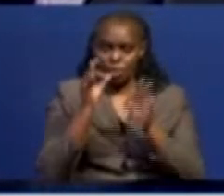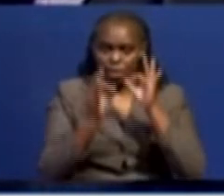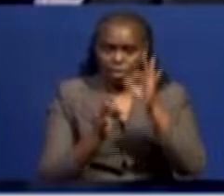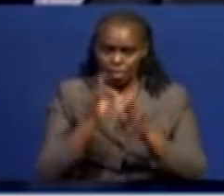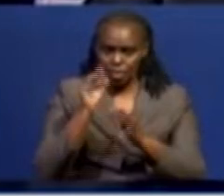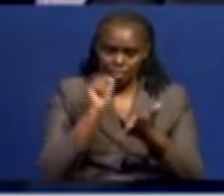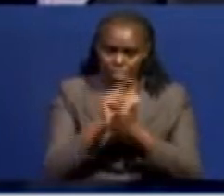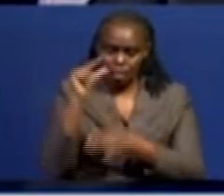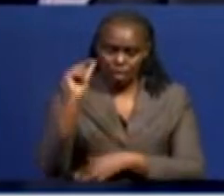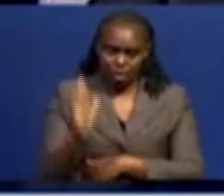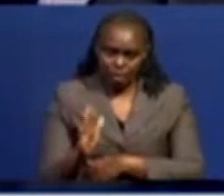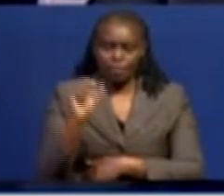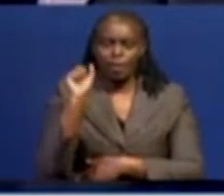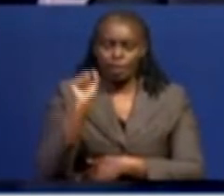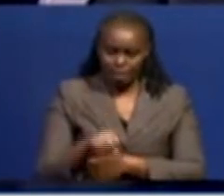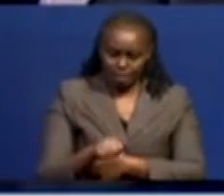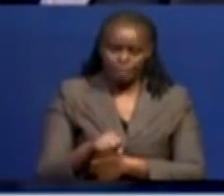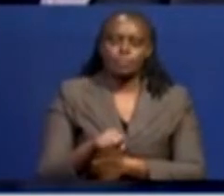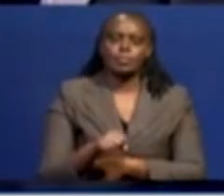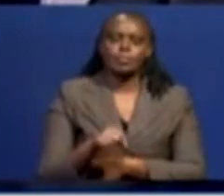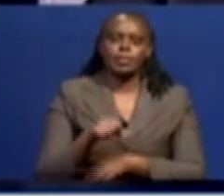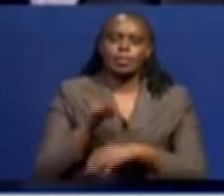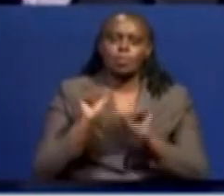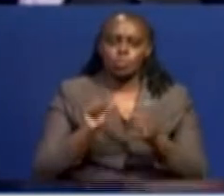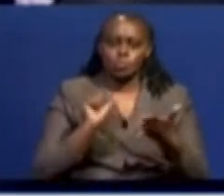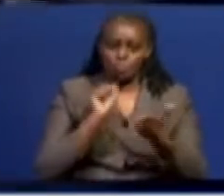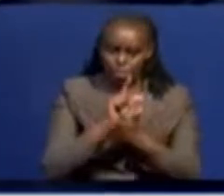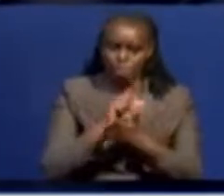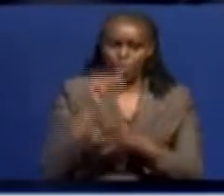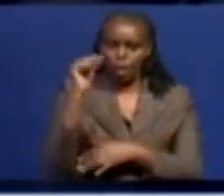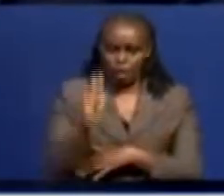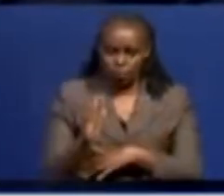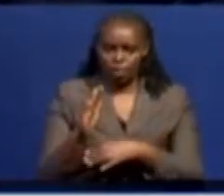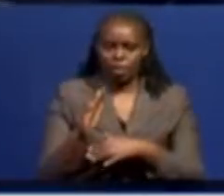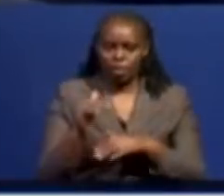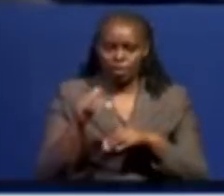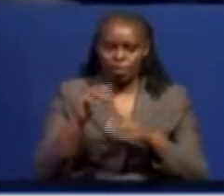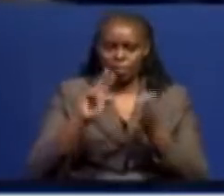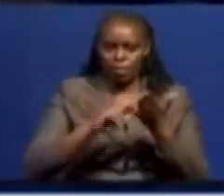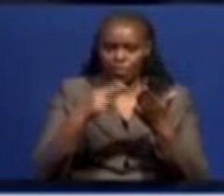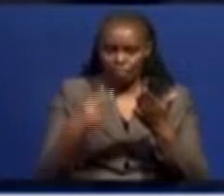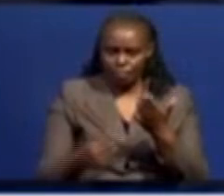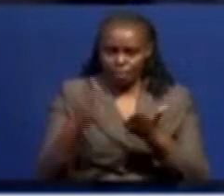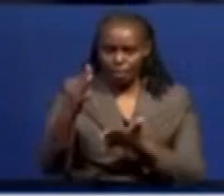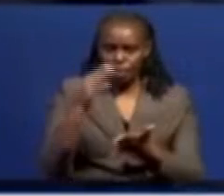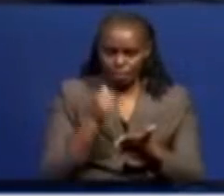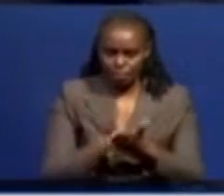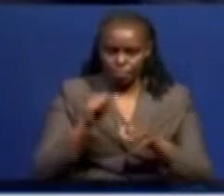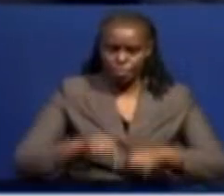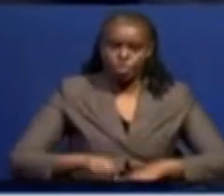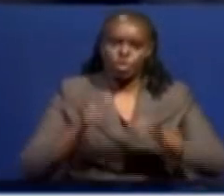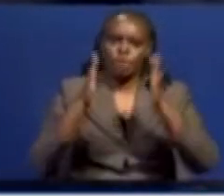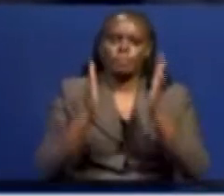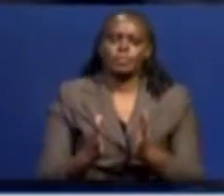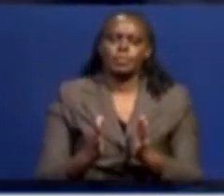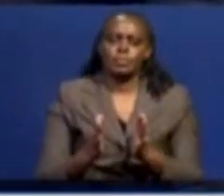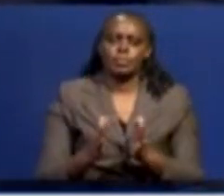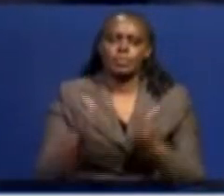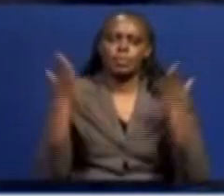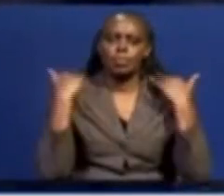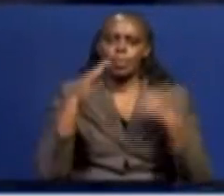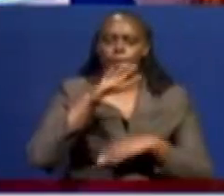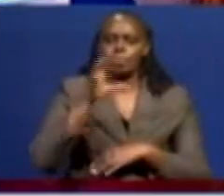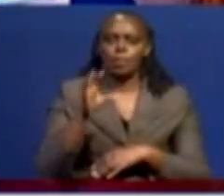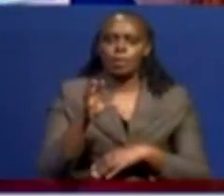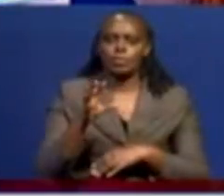Section 33 of the removal of a governor? Yes. Thank you. Let's go to the next point. Failing to appoint the